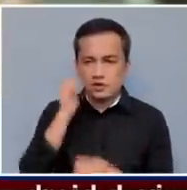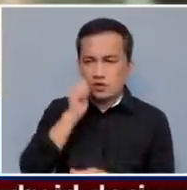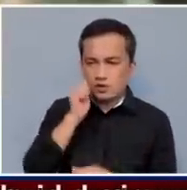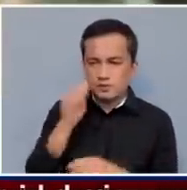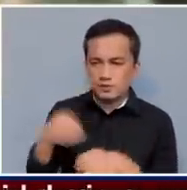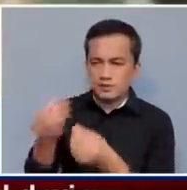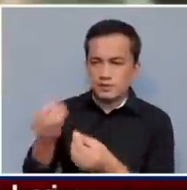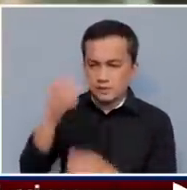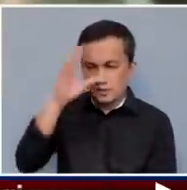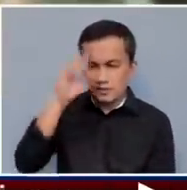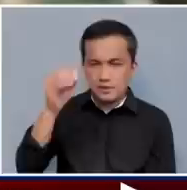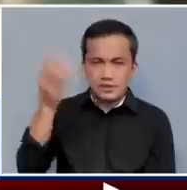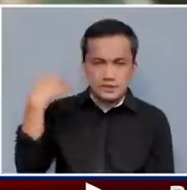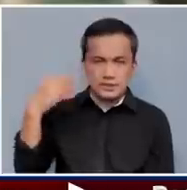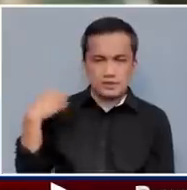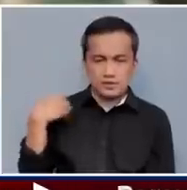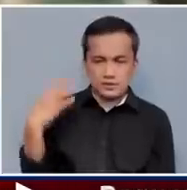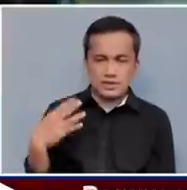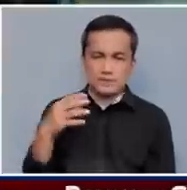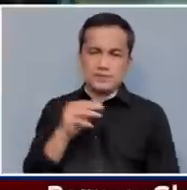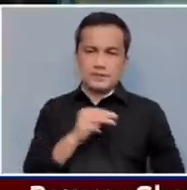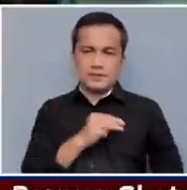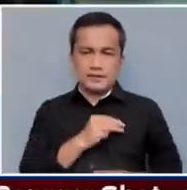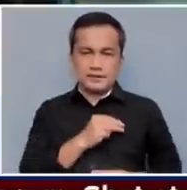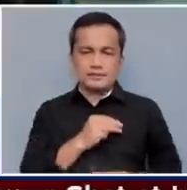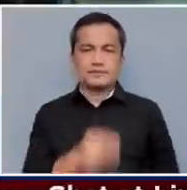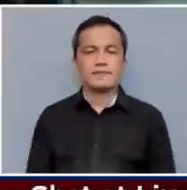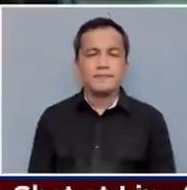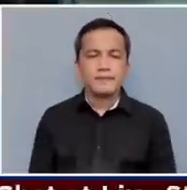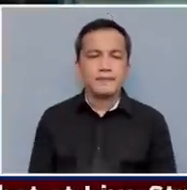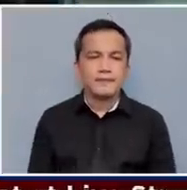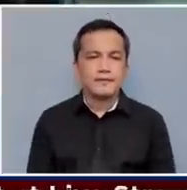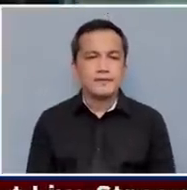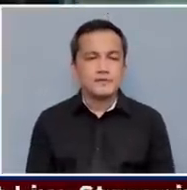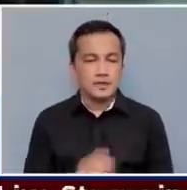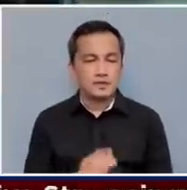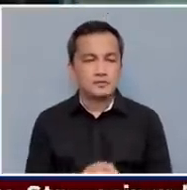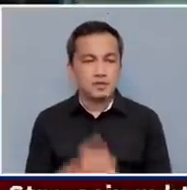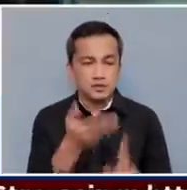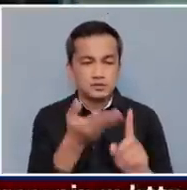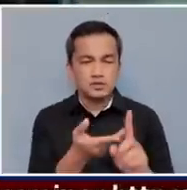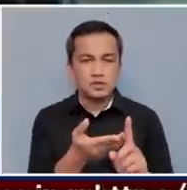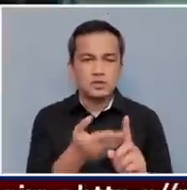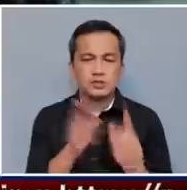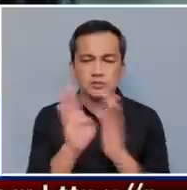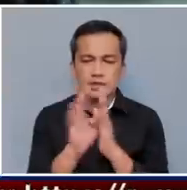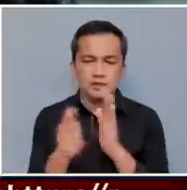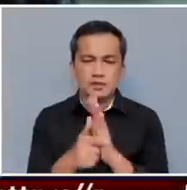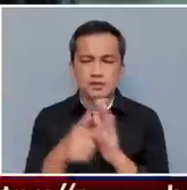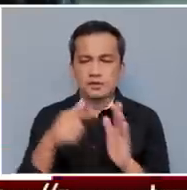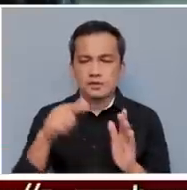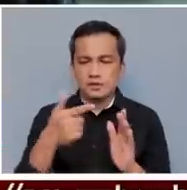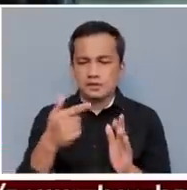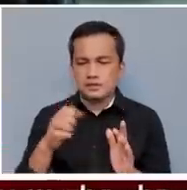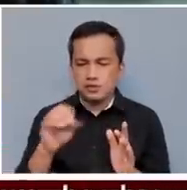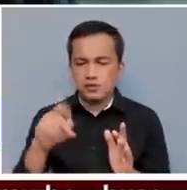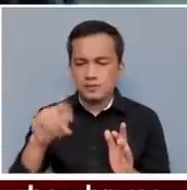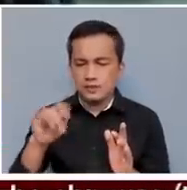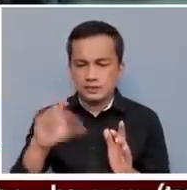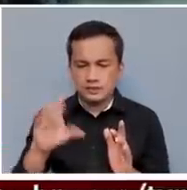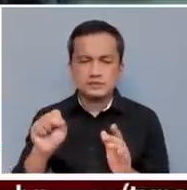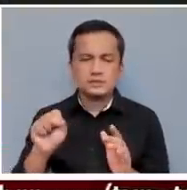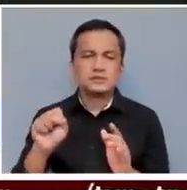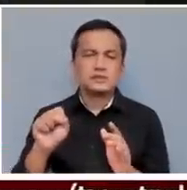lalaking dating opisyal ng militar. Given her background on geopolitics and to traditional and